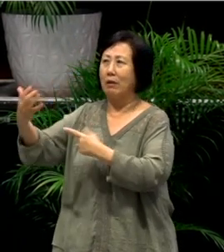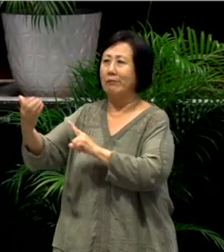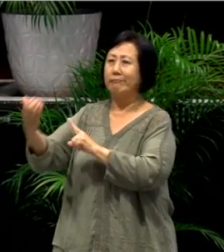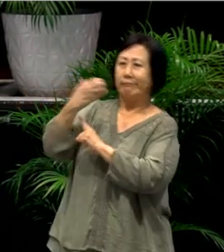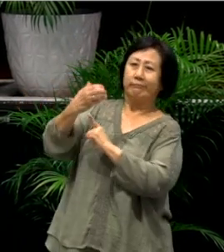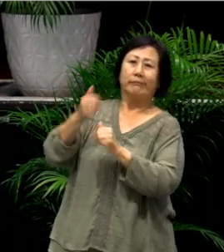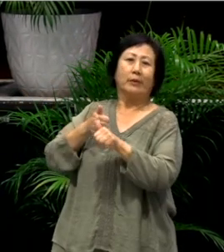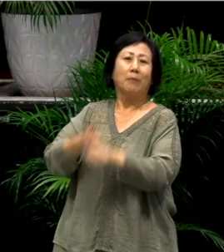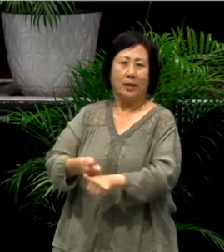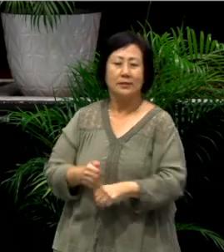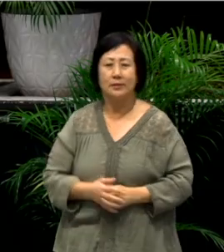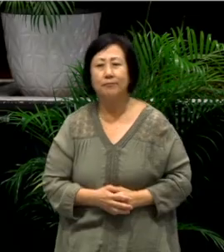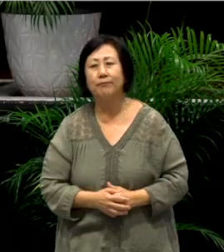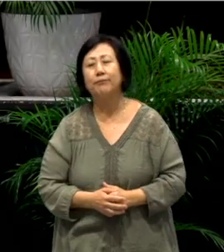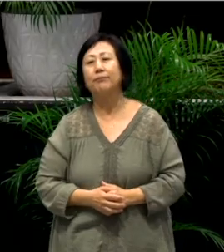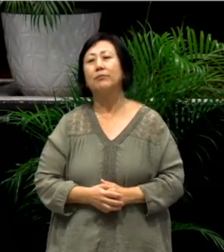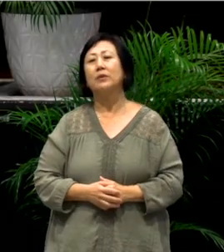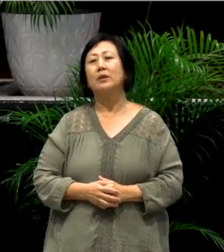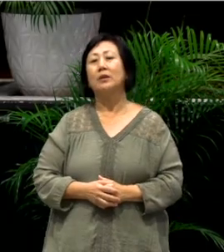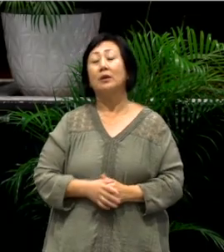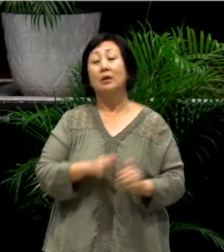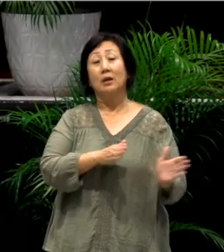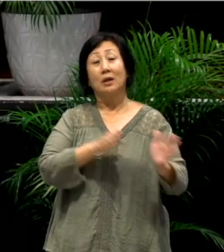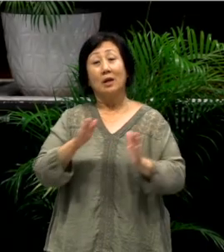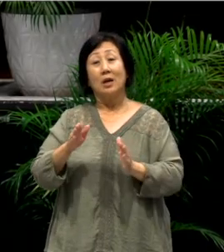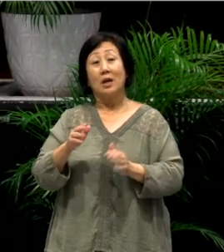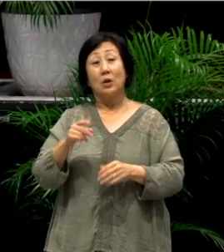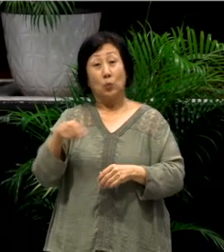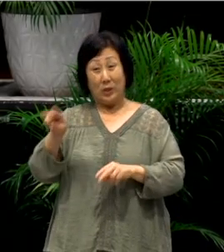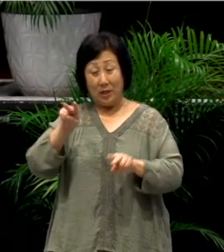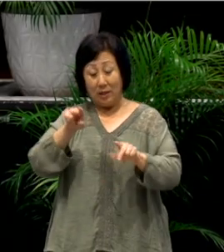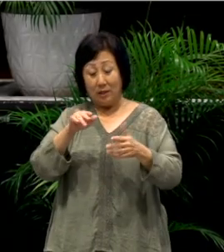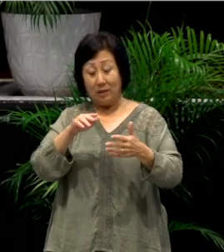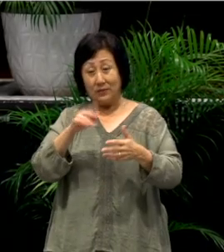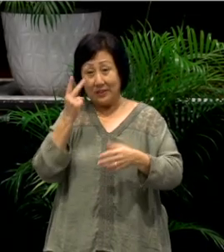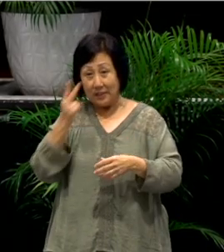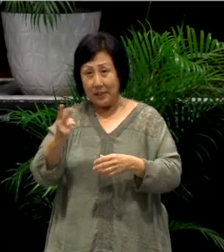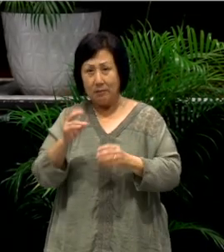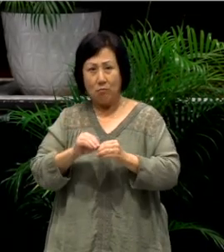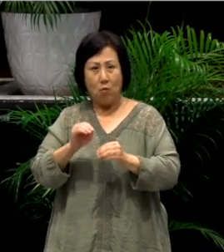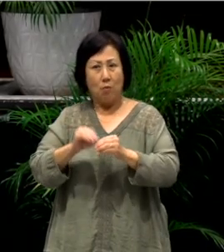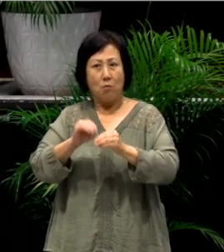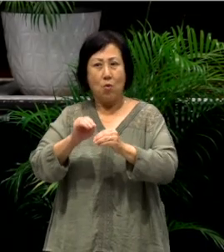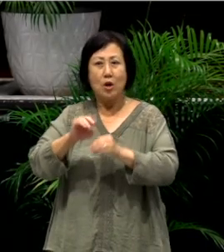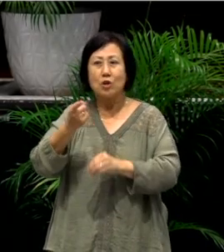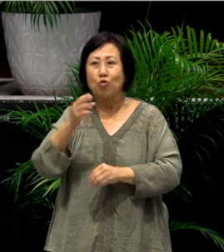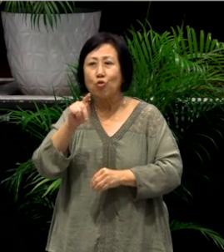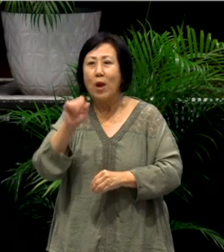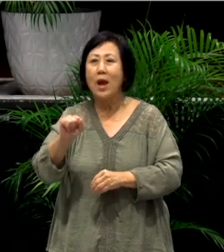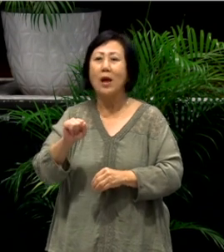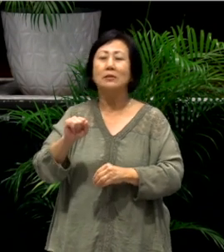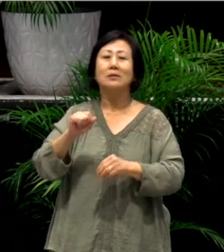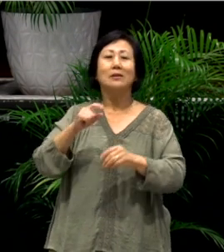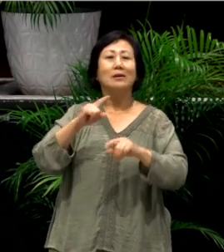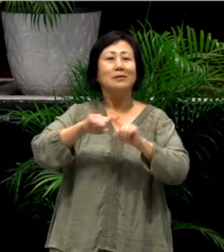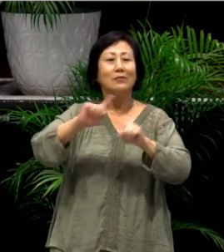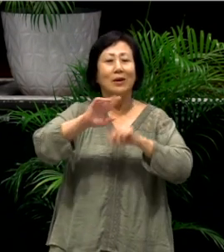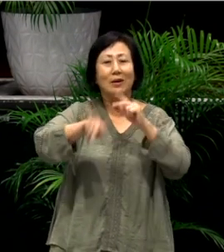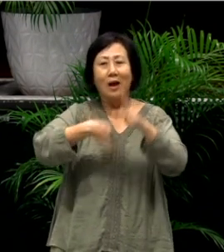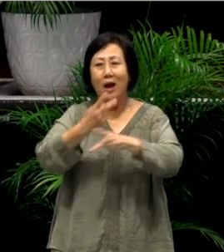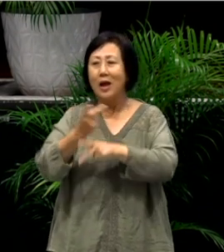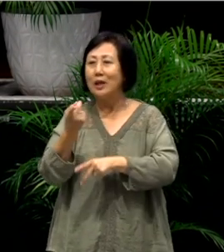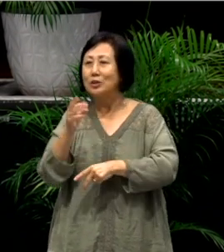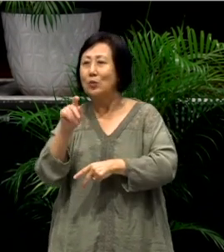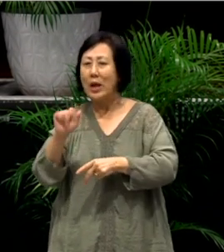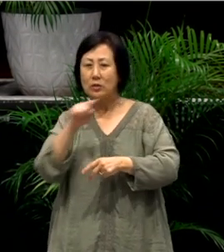compliance. We also have seen an escalation of the number of grants and the types of grants that have been